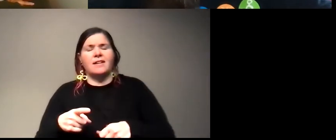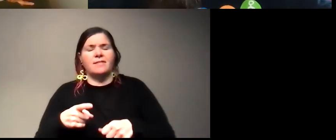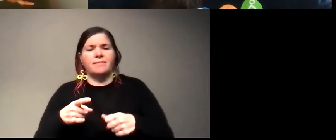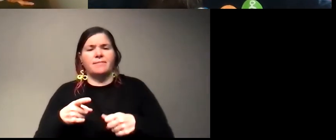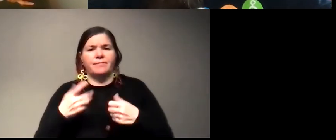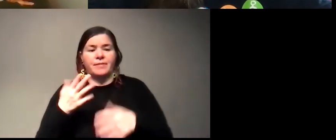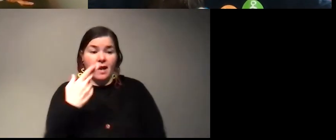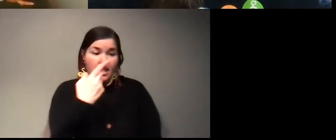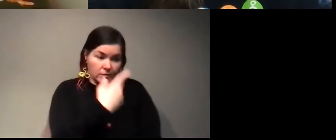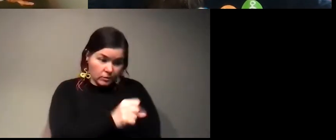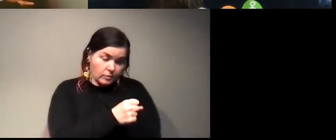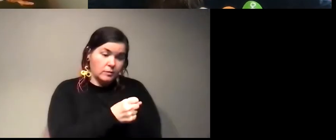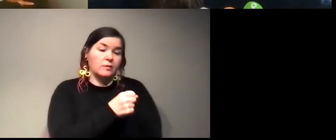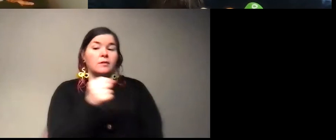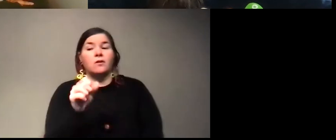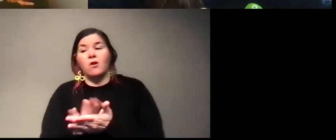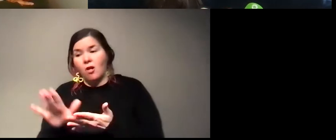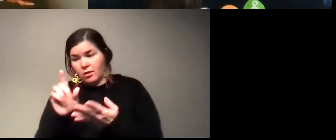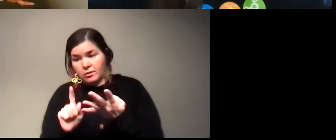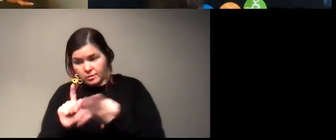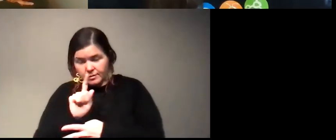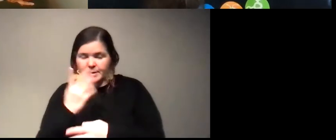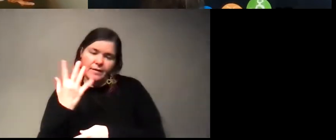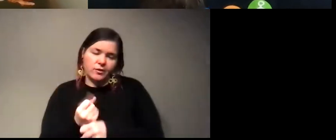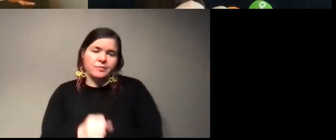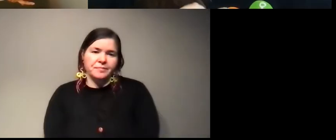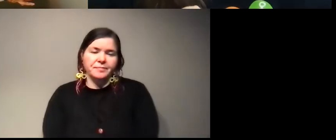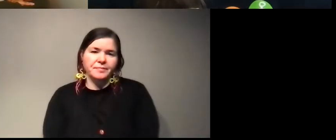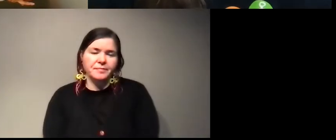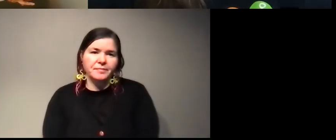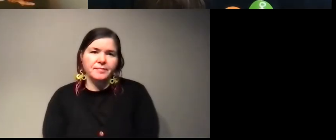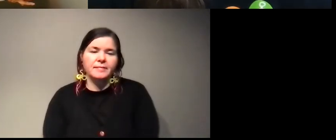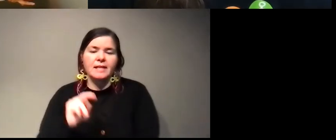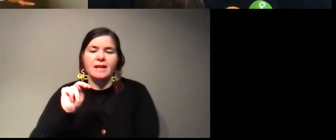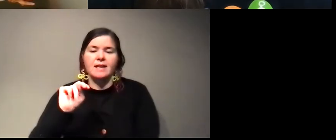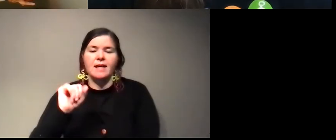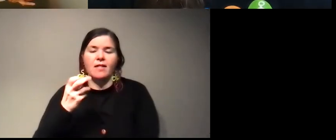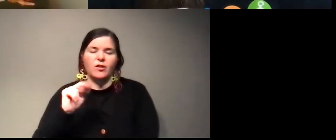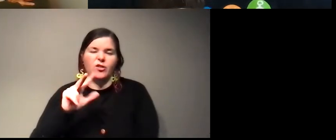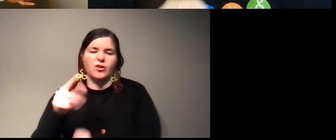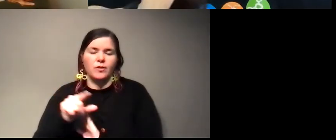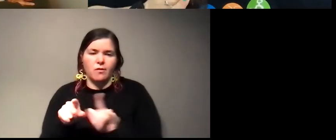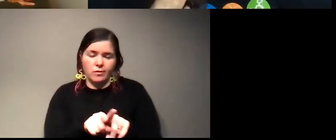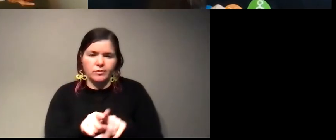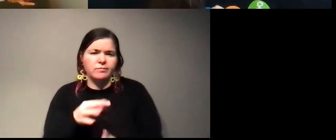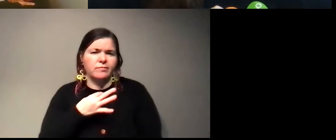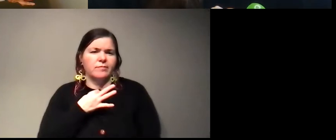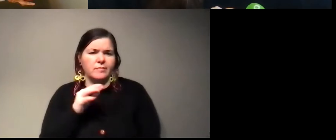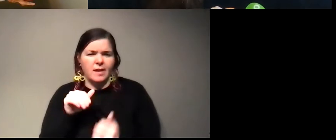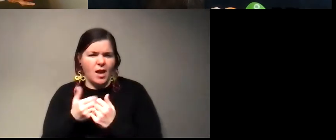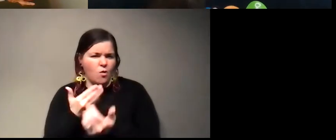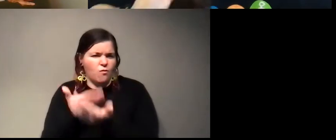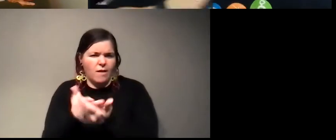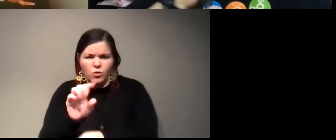high school and then college. But yes, 5 years. Cool. Nathan, also in grade 3, wants to know how you got to this job.